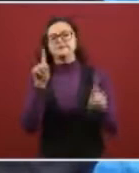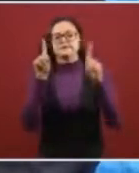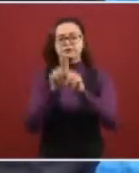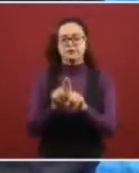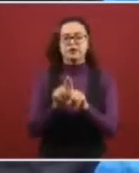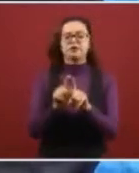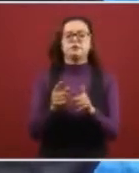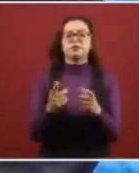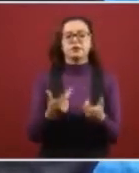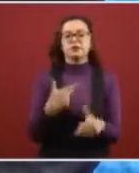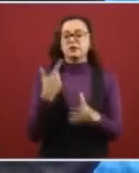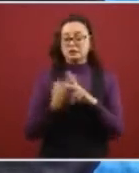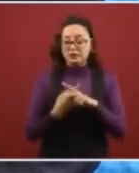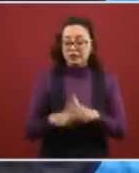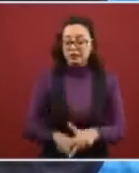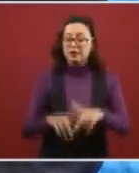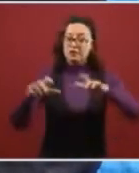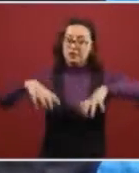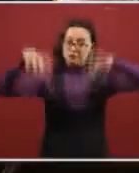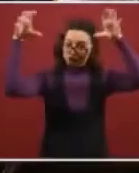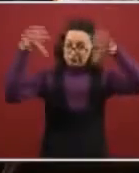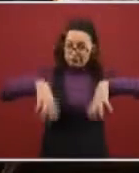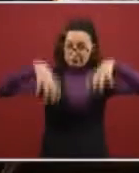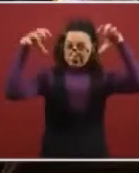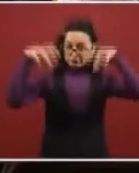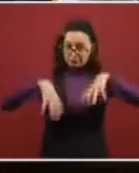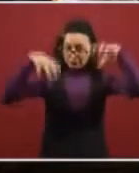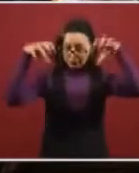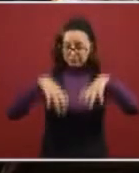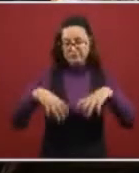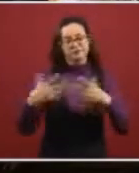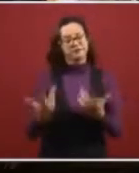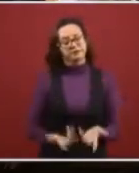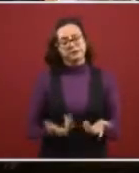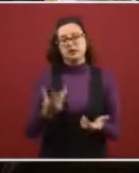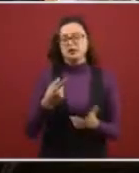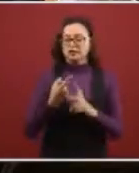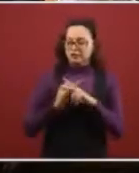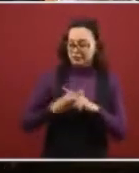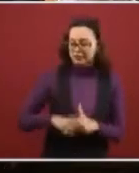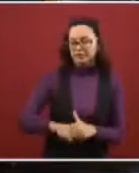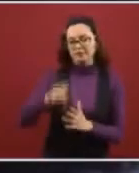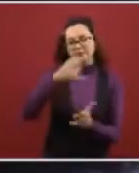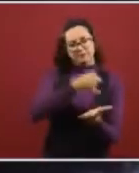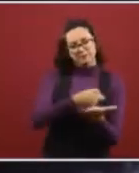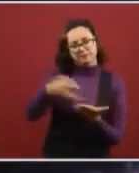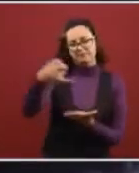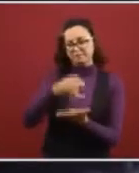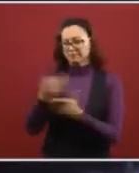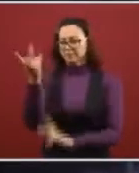So they've already established that, you know, they're trying to do it before the rainy